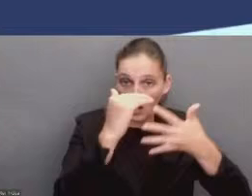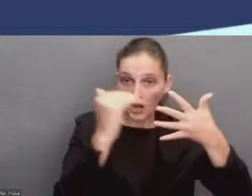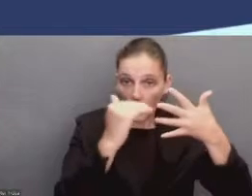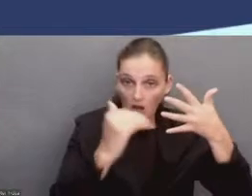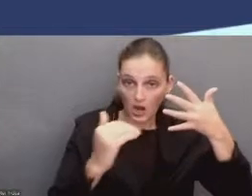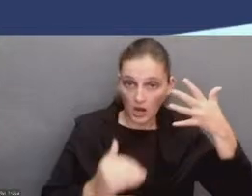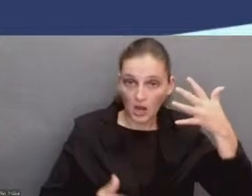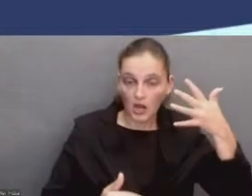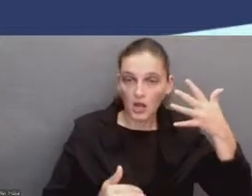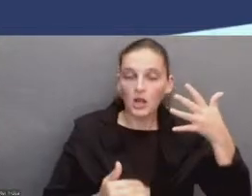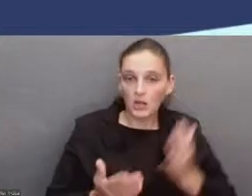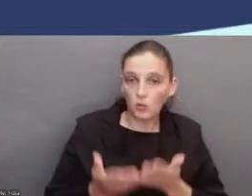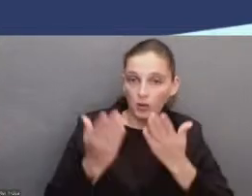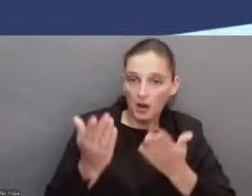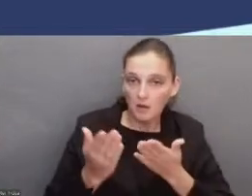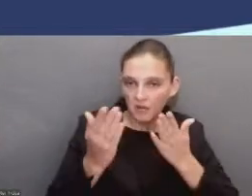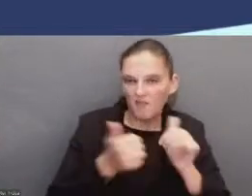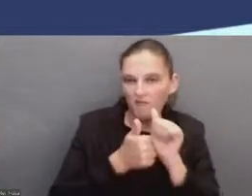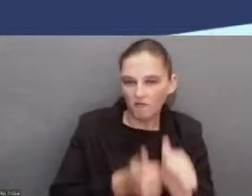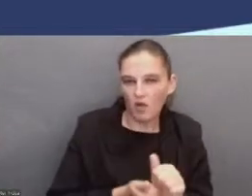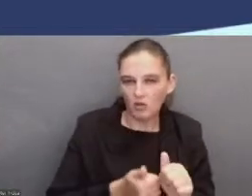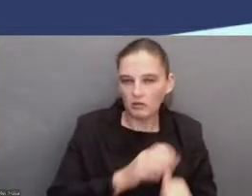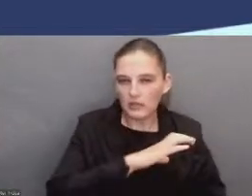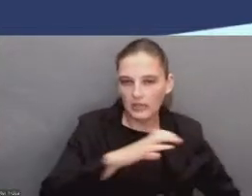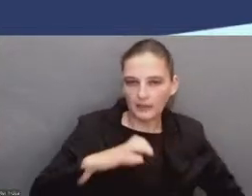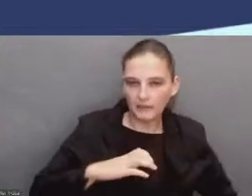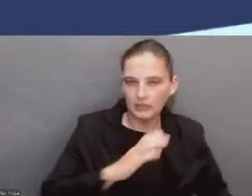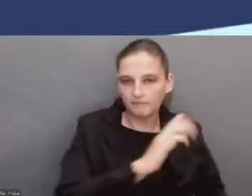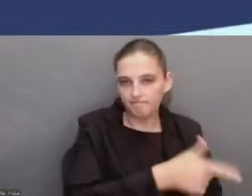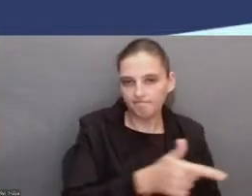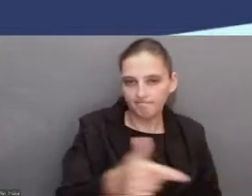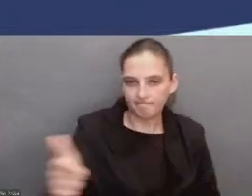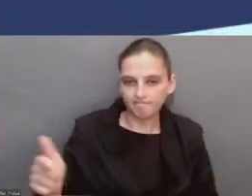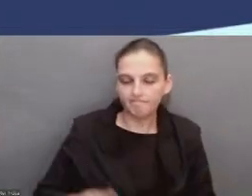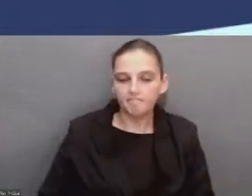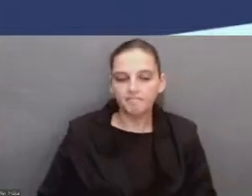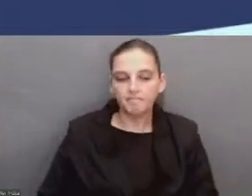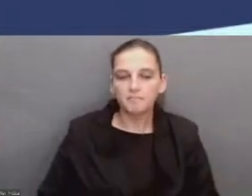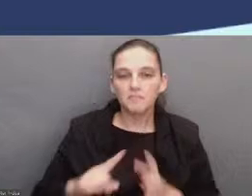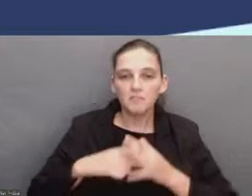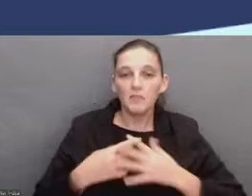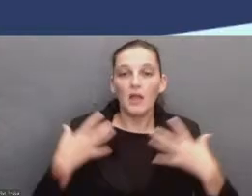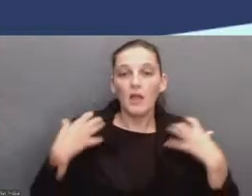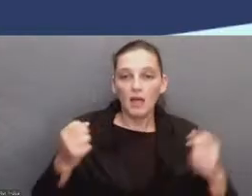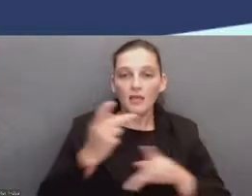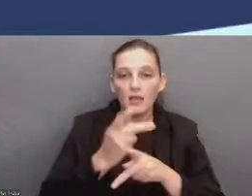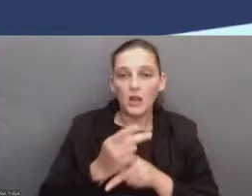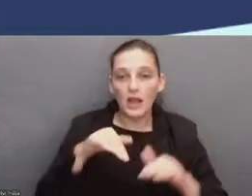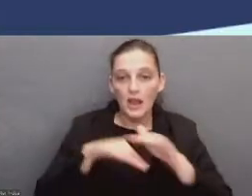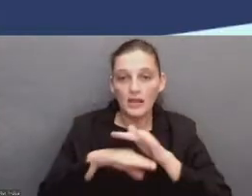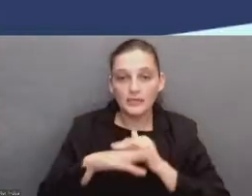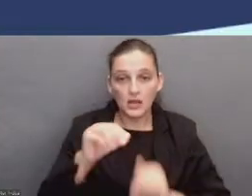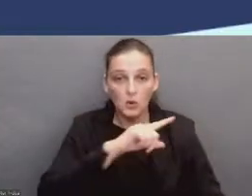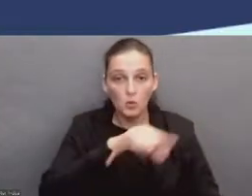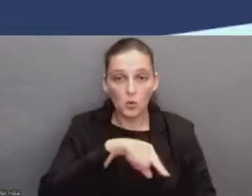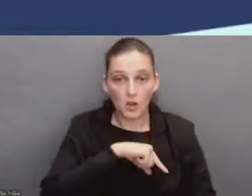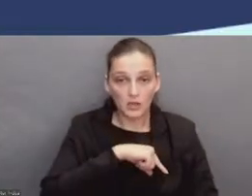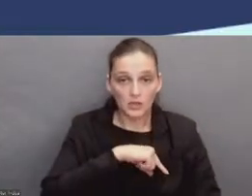in the order in which they were presented. First, we'll start off with the Healthcare Access and Quality